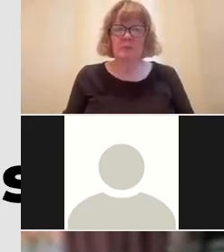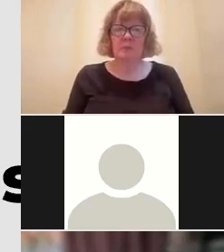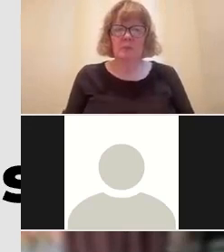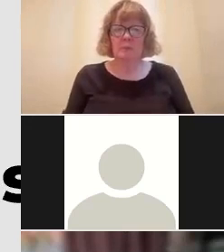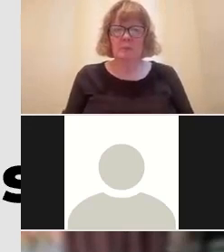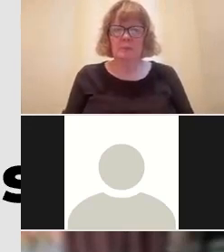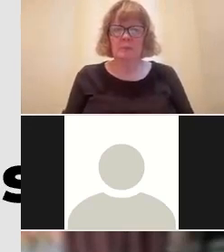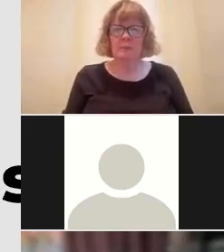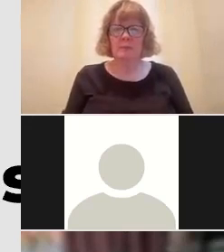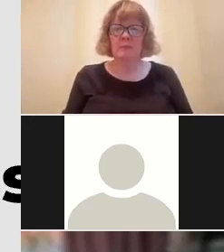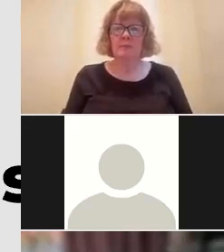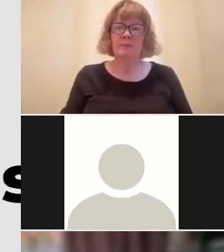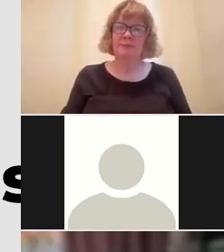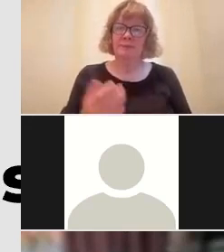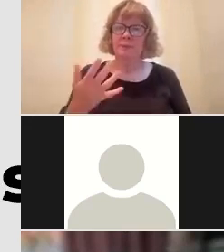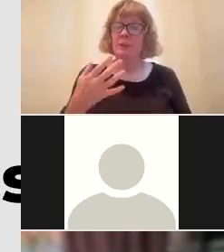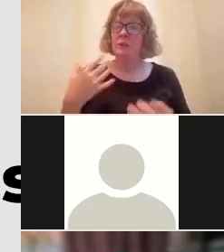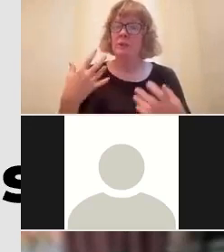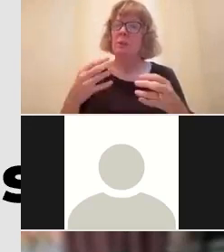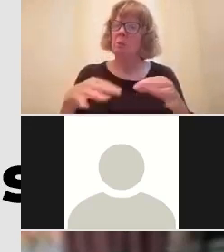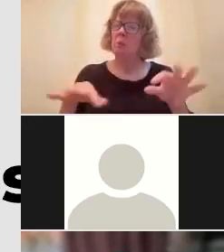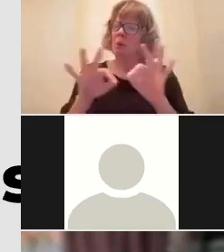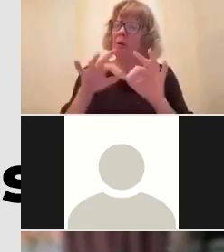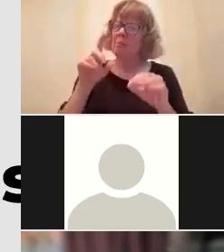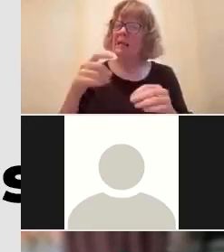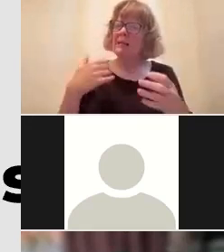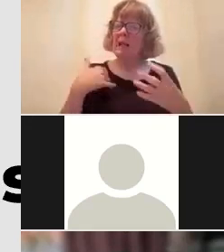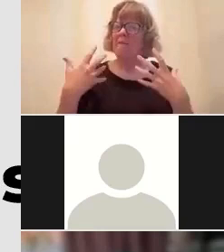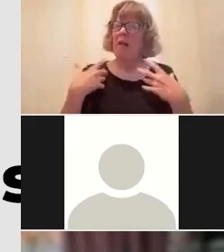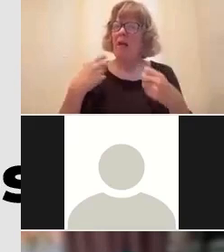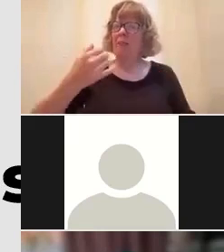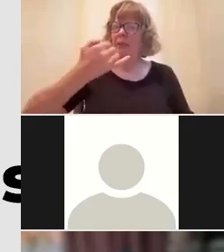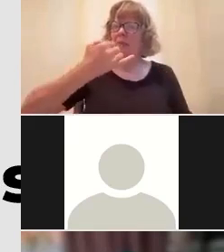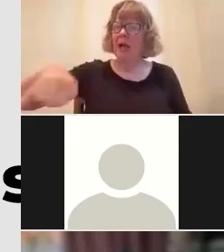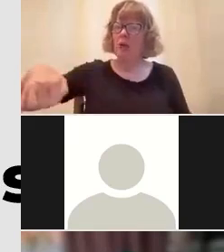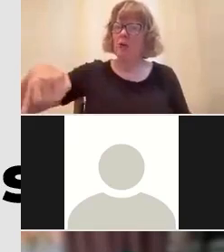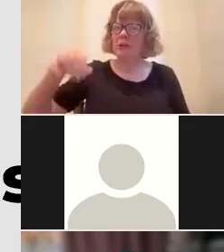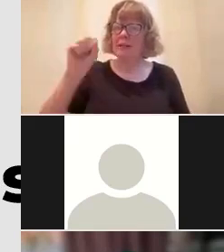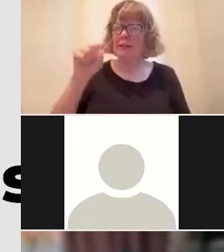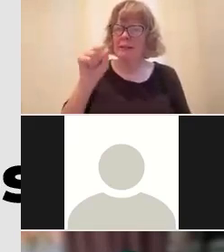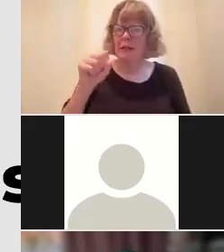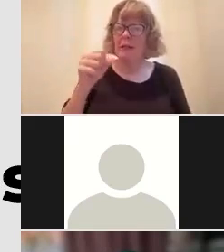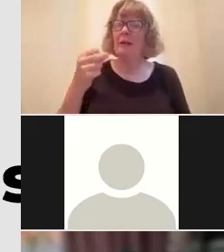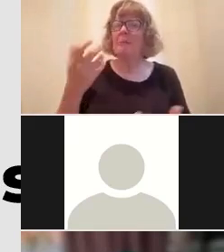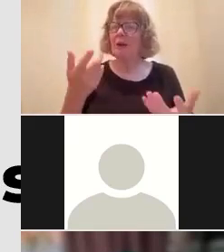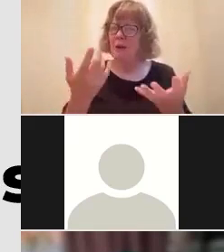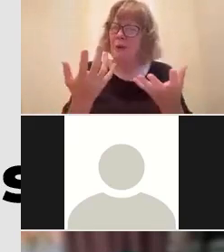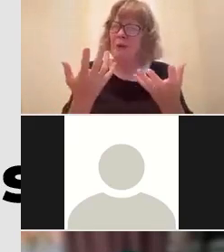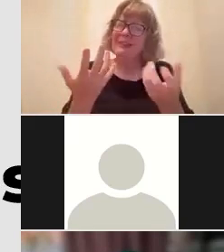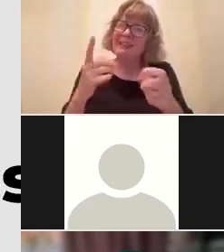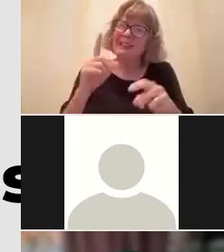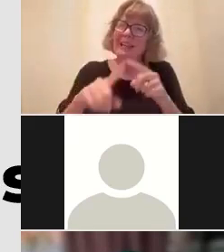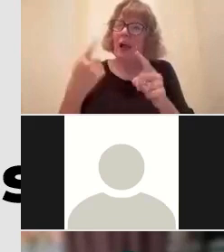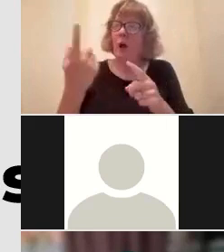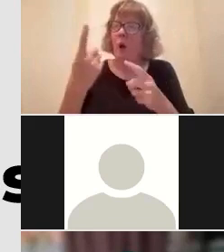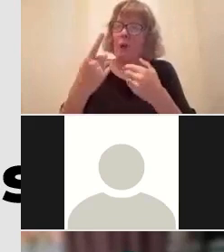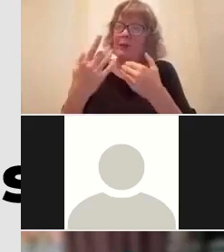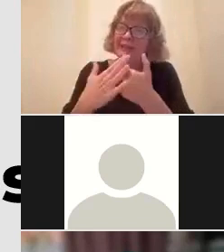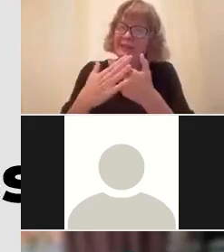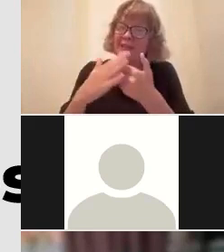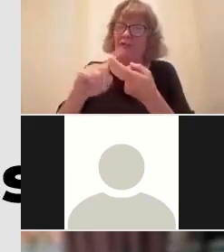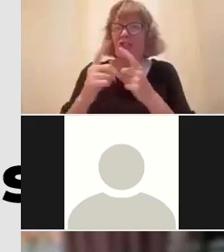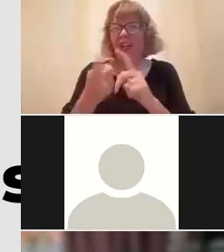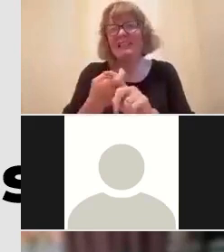We need to have healthy boundaries with folks. So as much as we want to be close friends, we can't always be close friends.